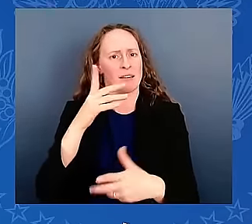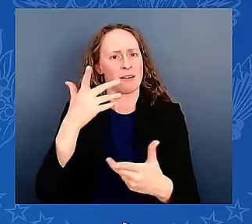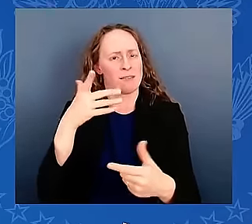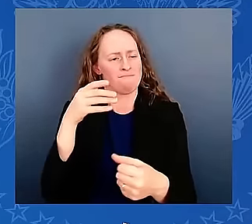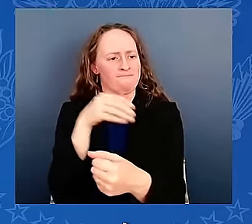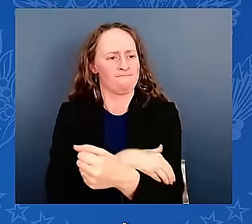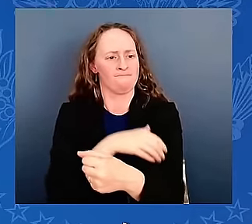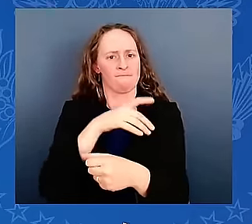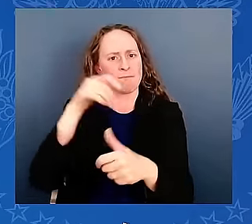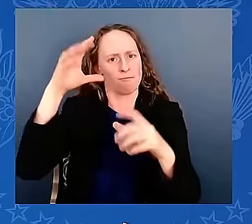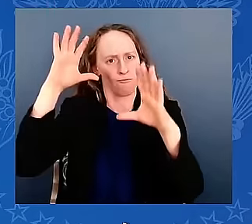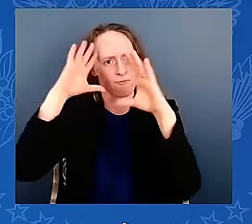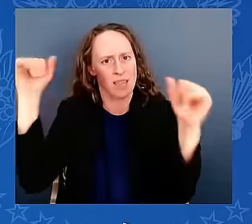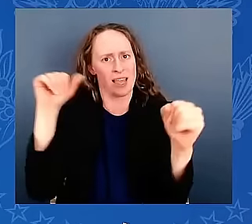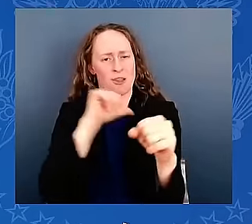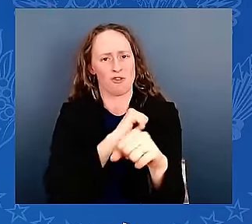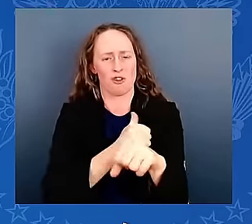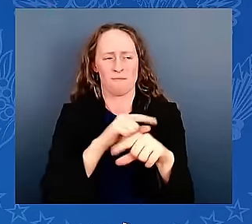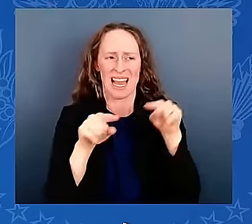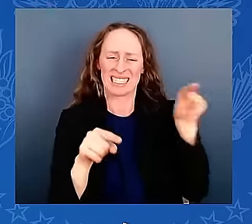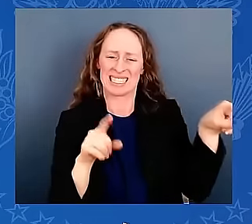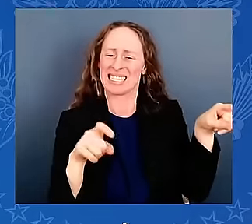Act.